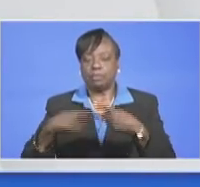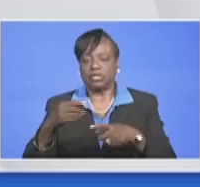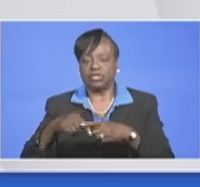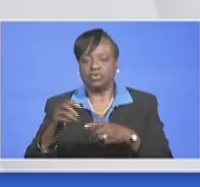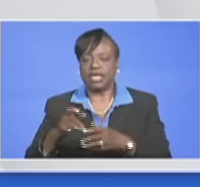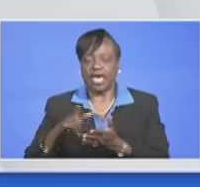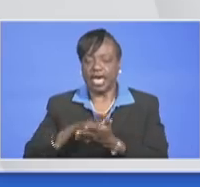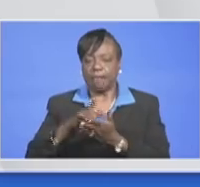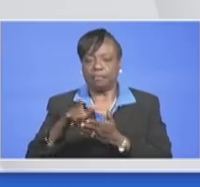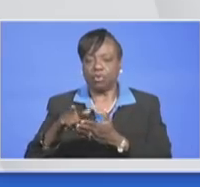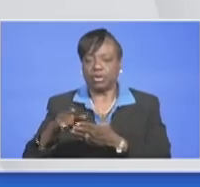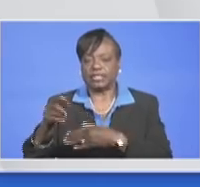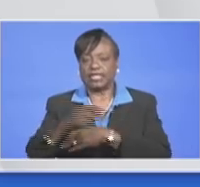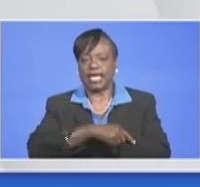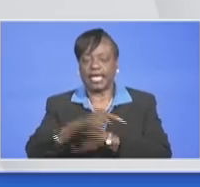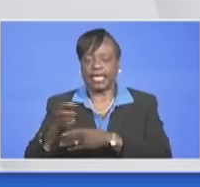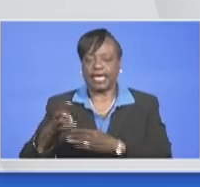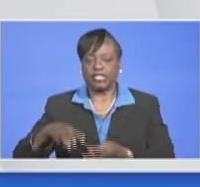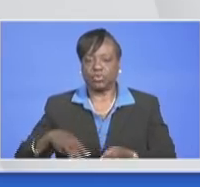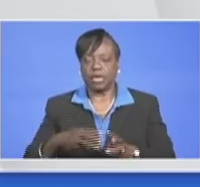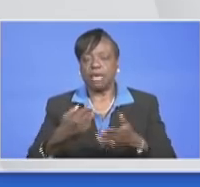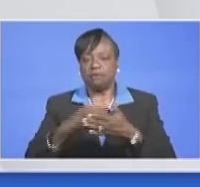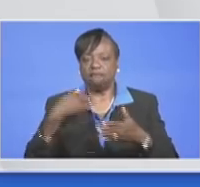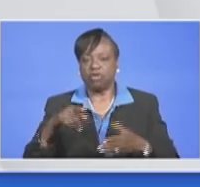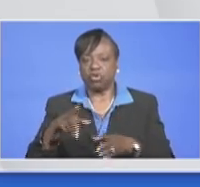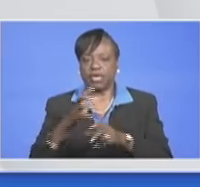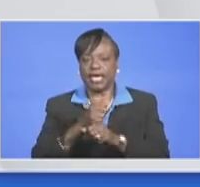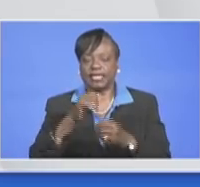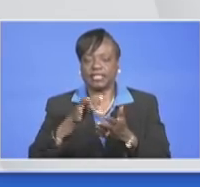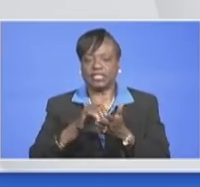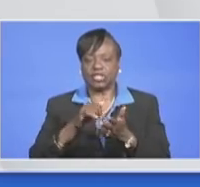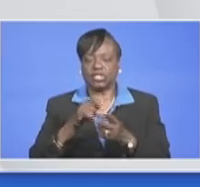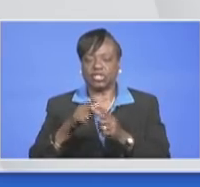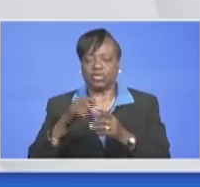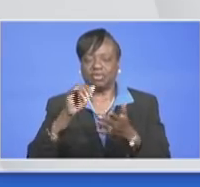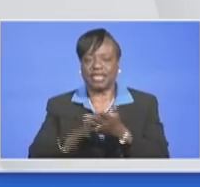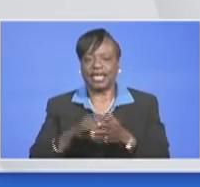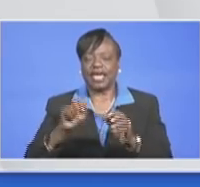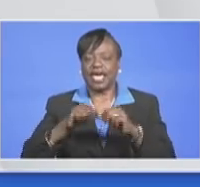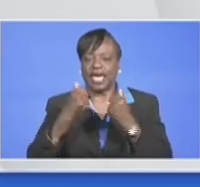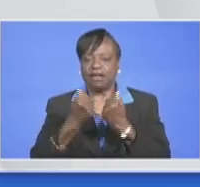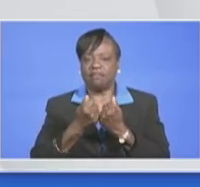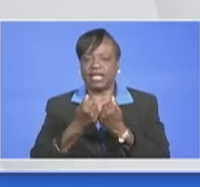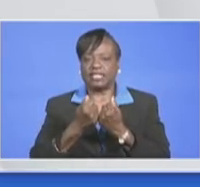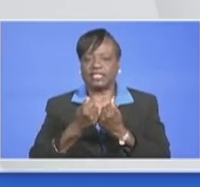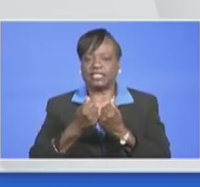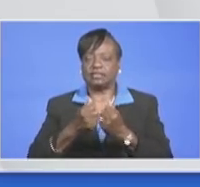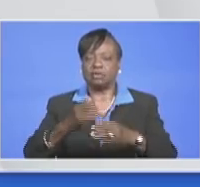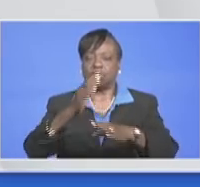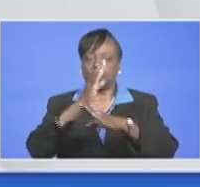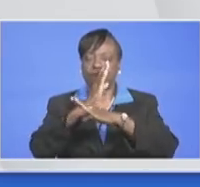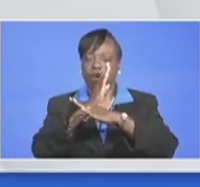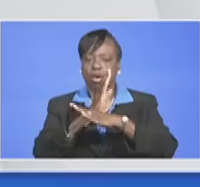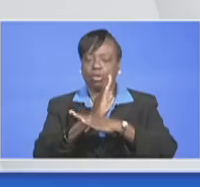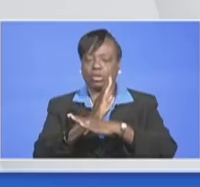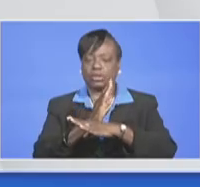Munnings Road, before you get to that area where it's blocked off, you have at least half